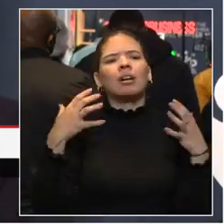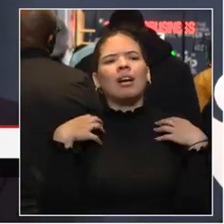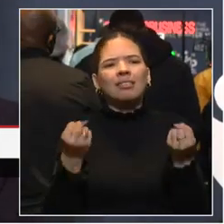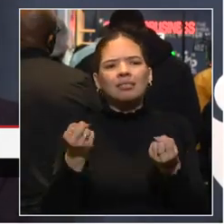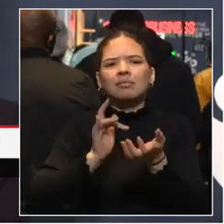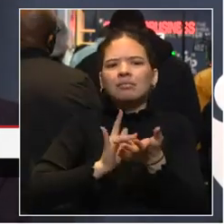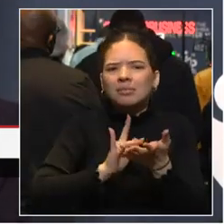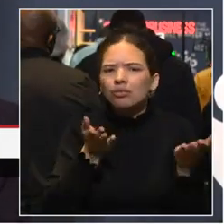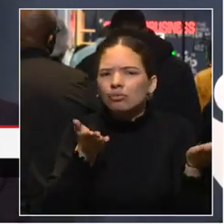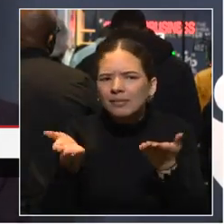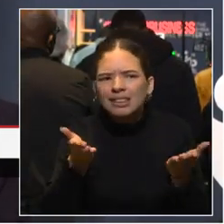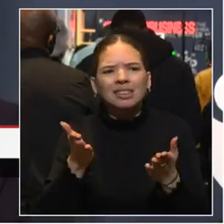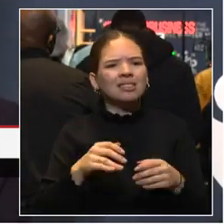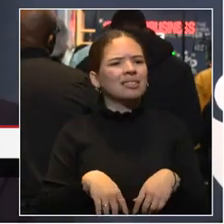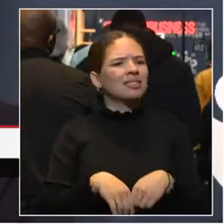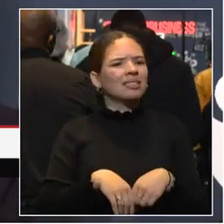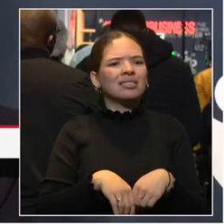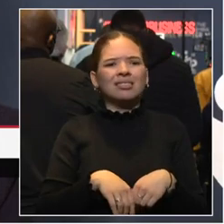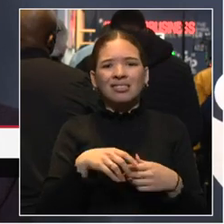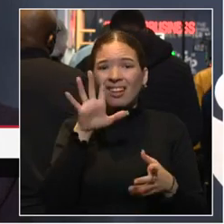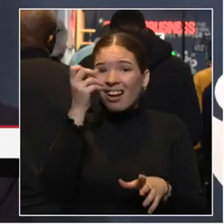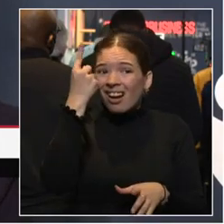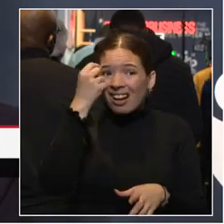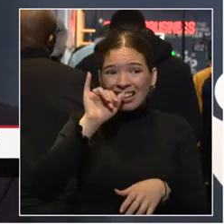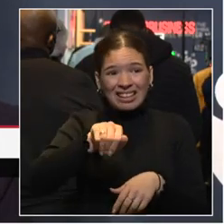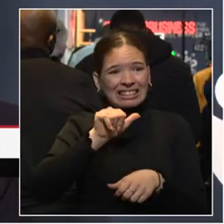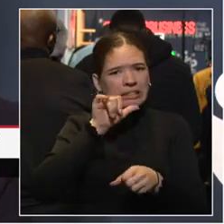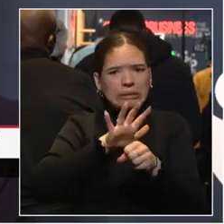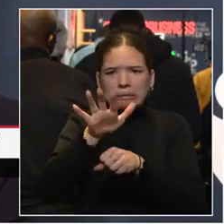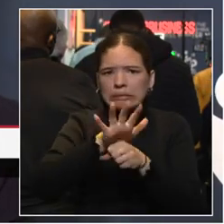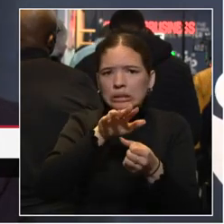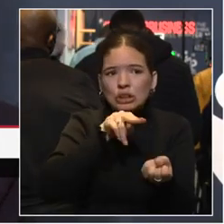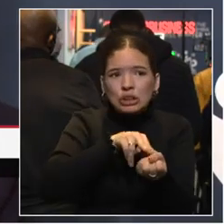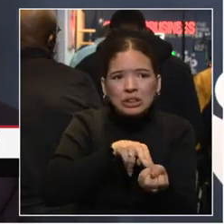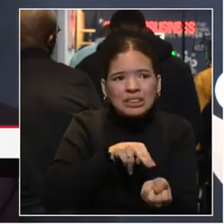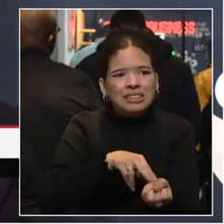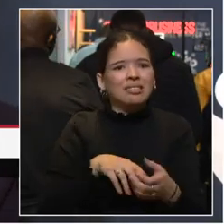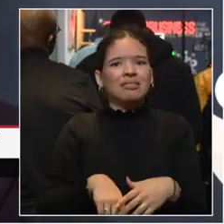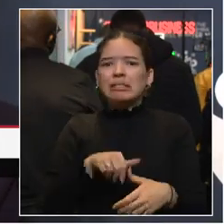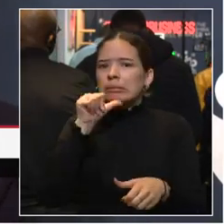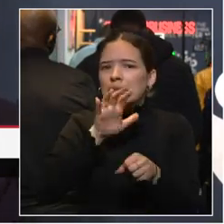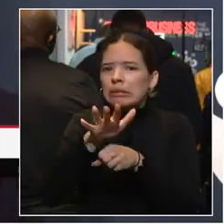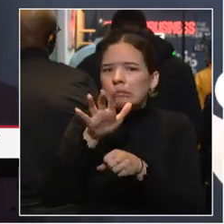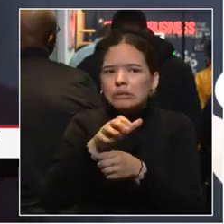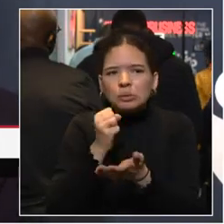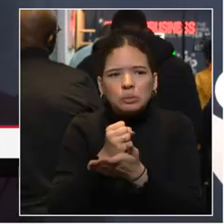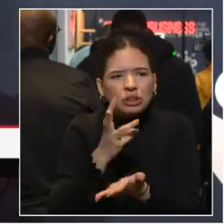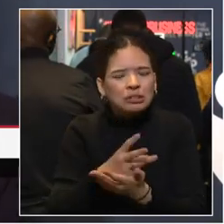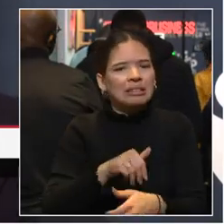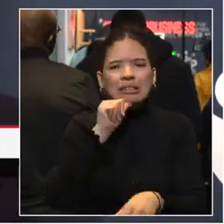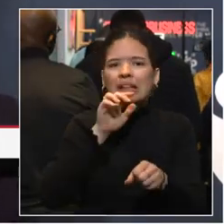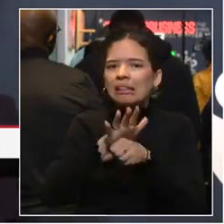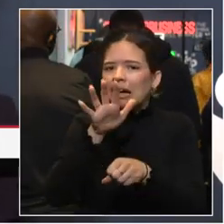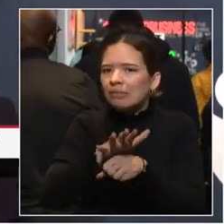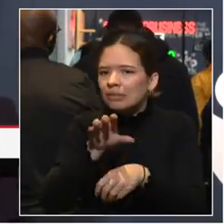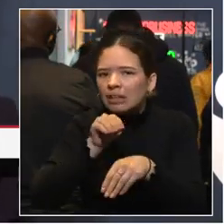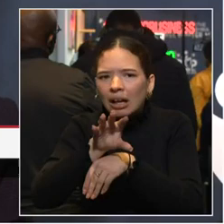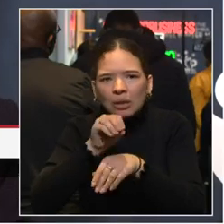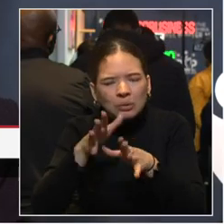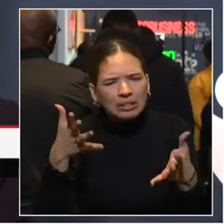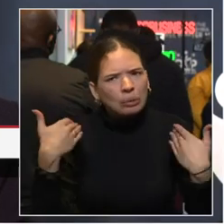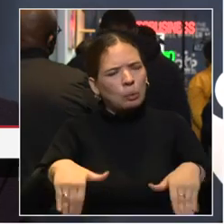can't fill nursing positions, social work positions, counseling positions. We need DC residents to